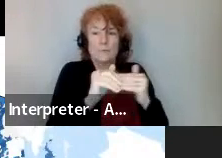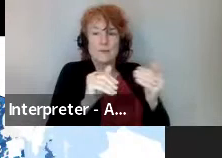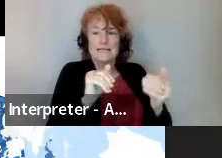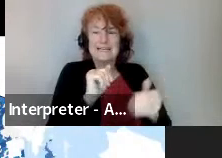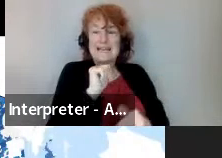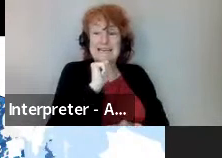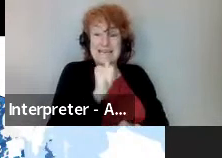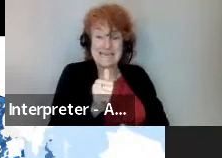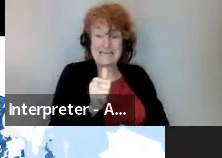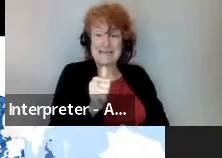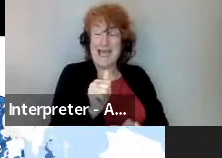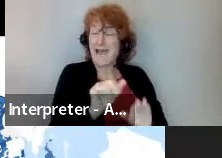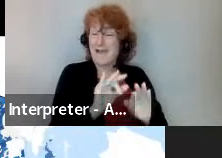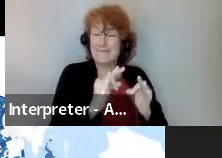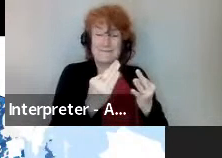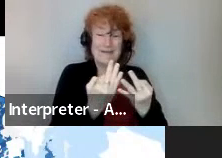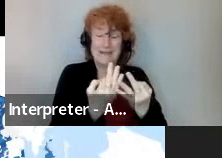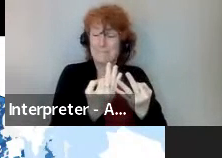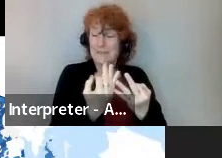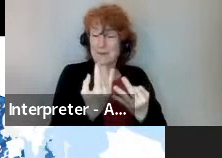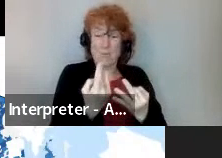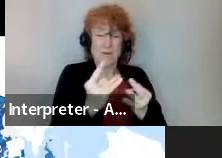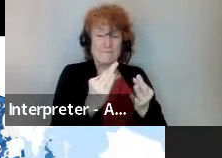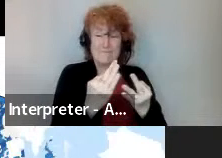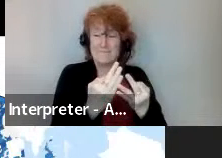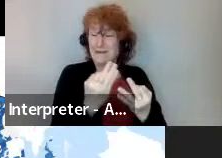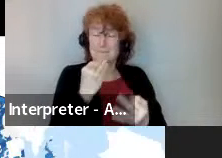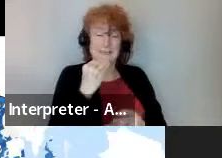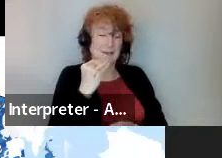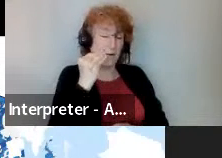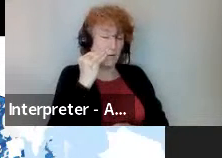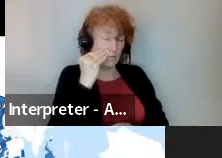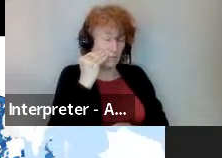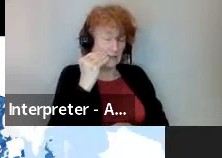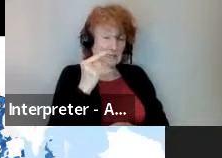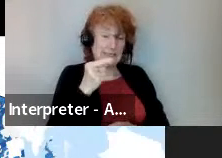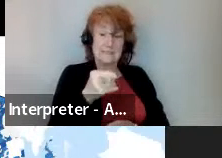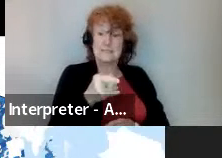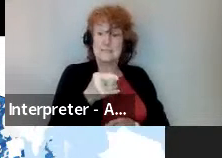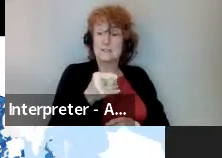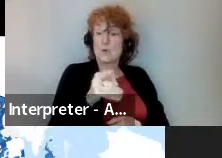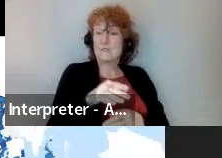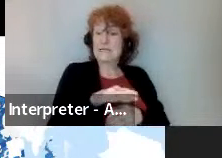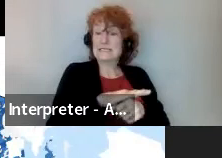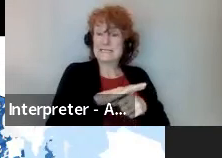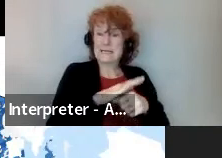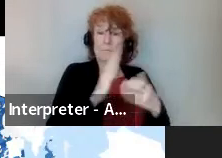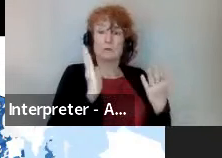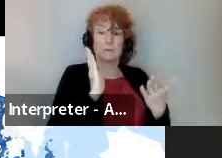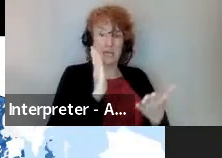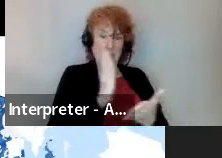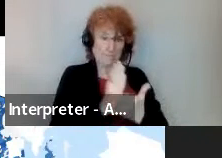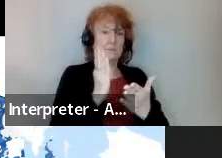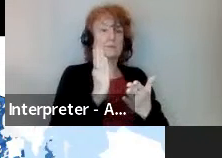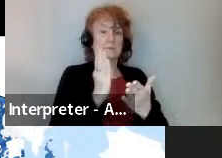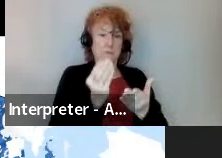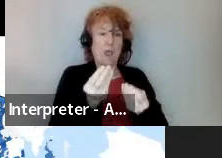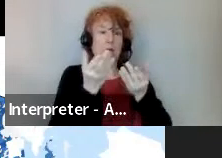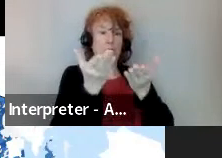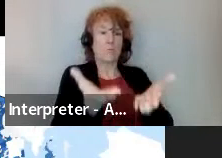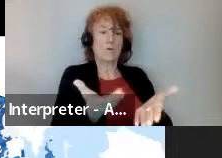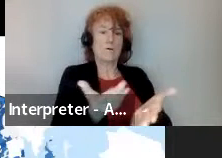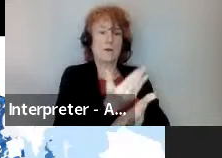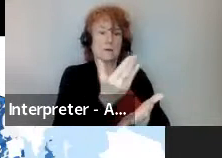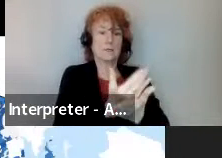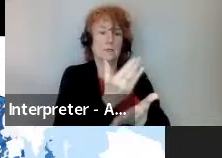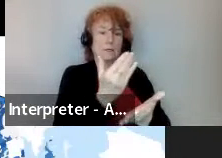zoning rules have been added to the low-density districts, these neighborhoods have almost completely stopped producing new housing. This has exclusionary